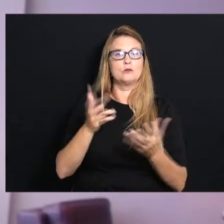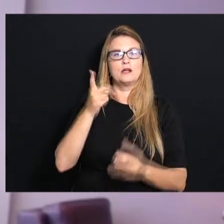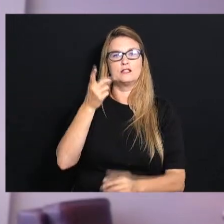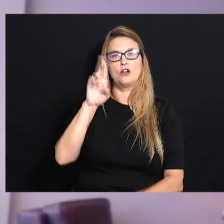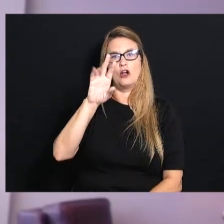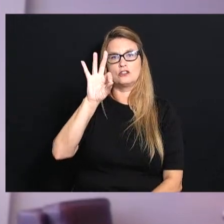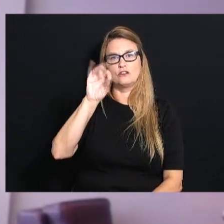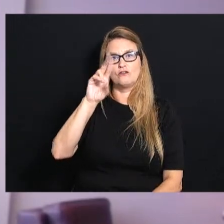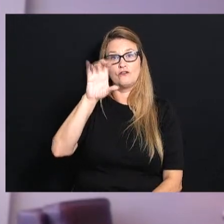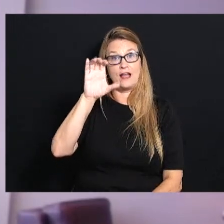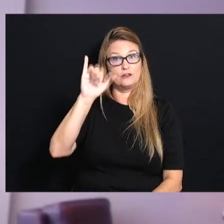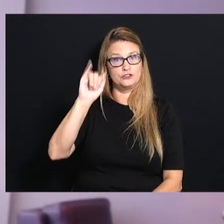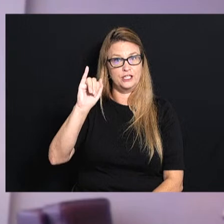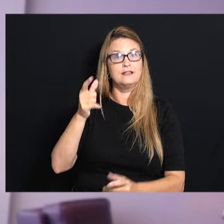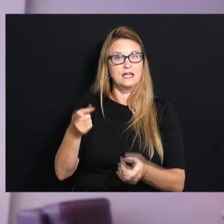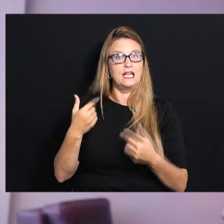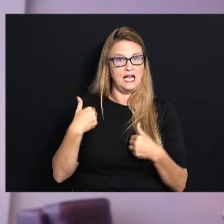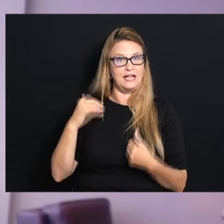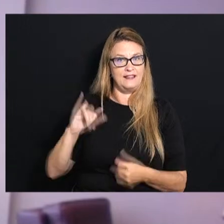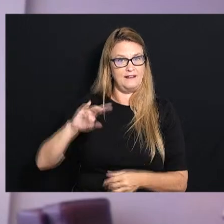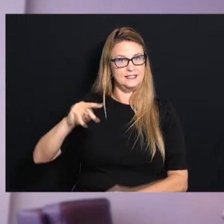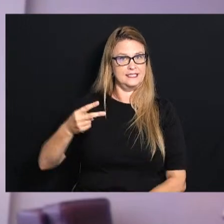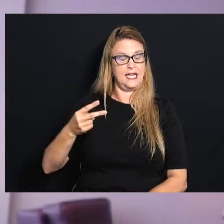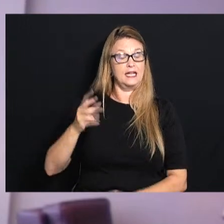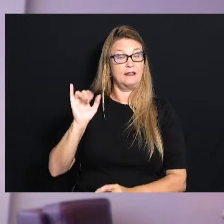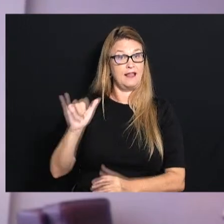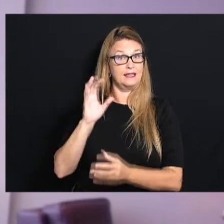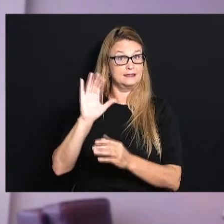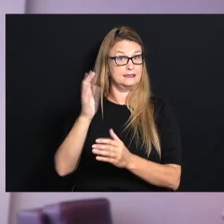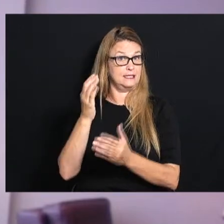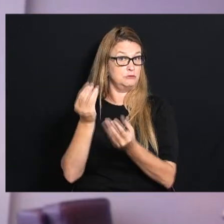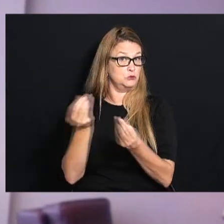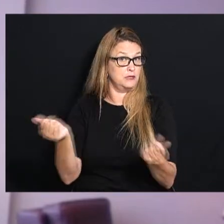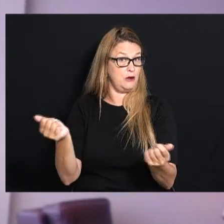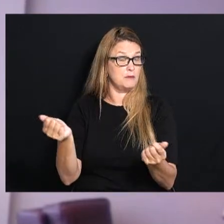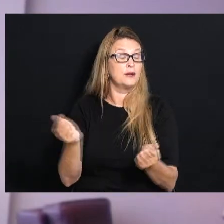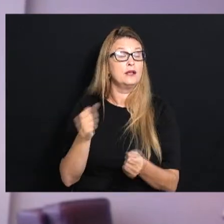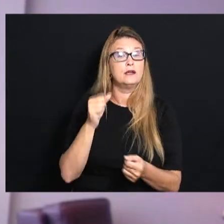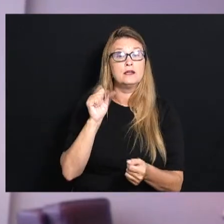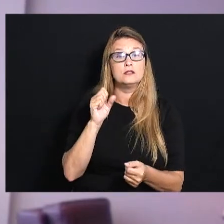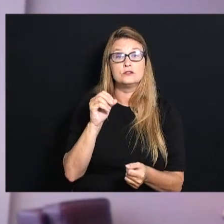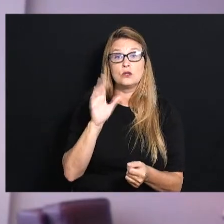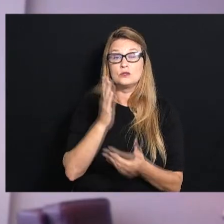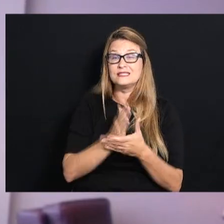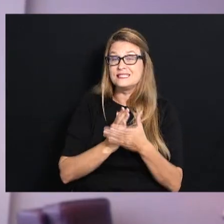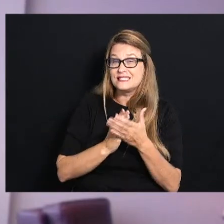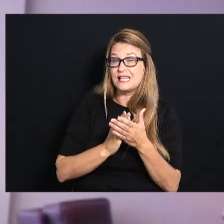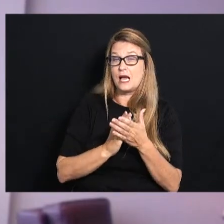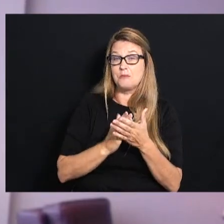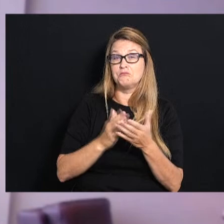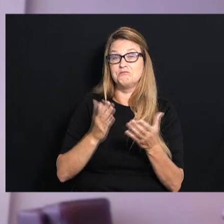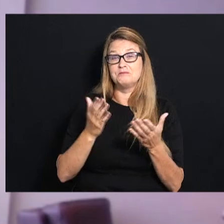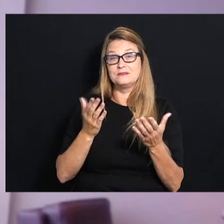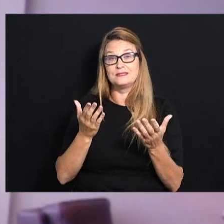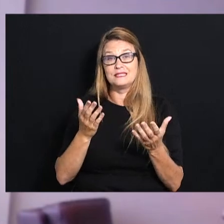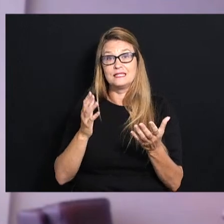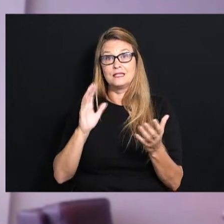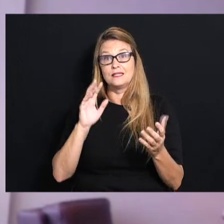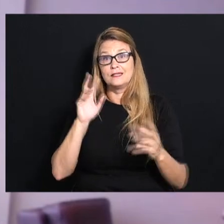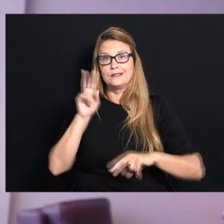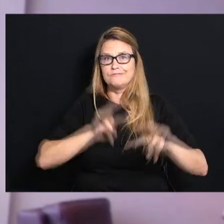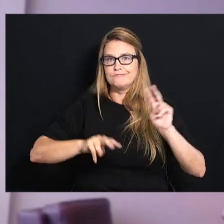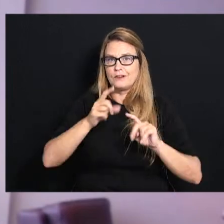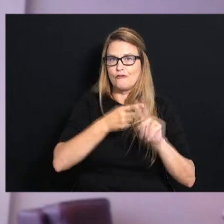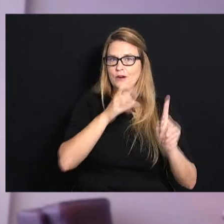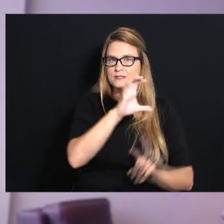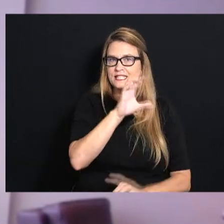And ultimately, that seems to make things better. In the absence of new symptoms, CDC would say you just monitor people